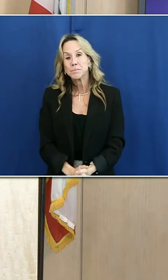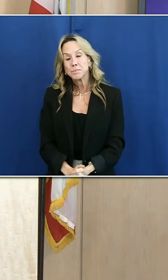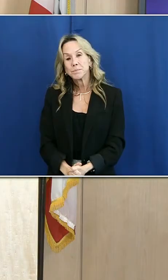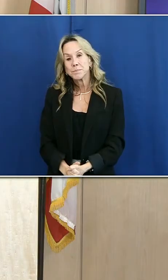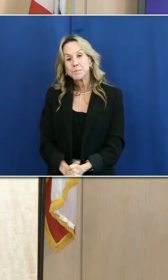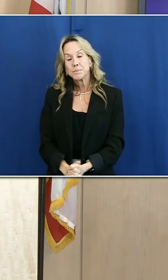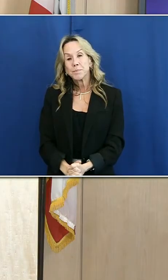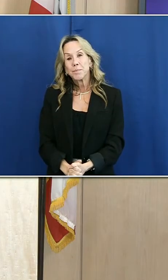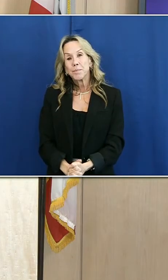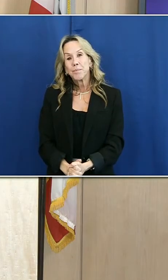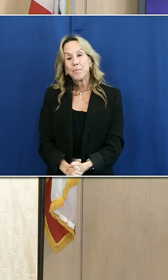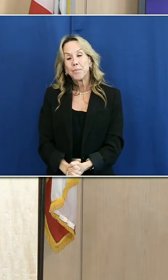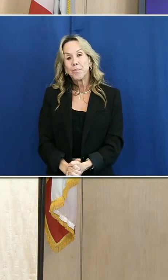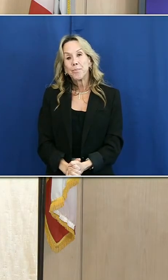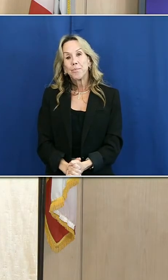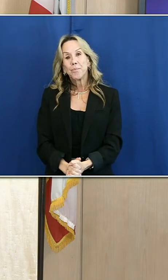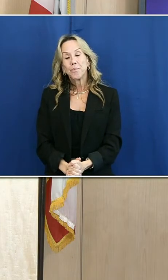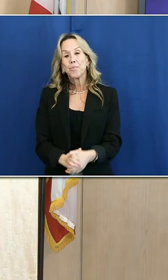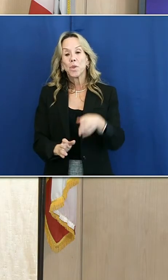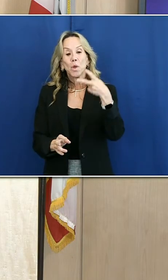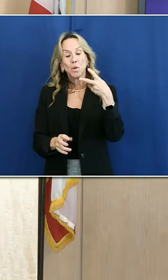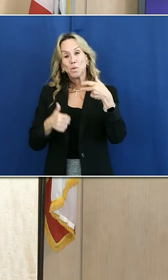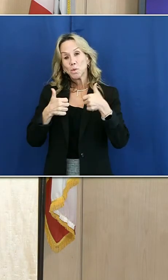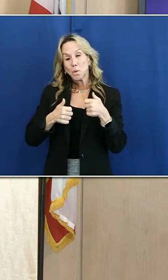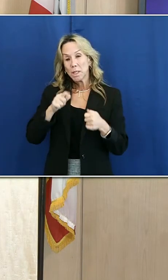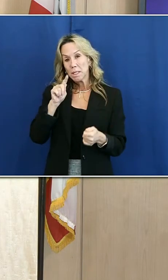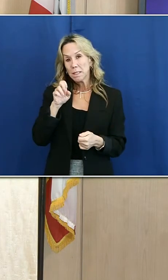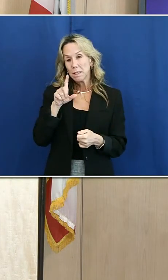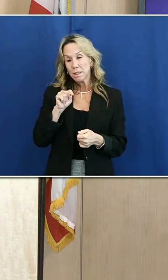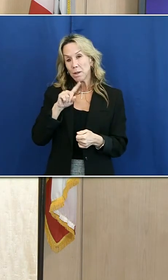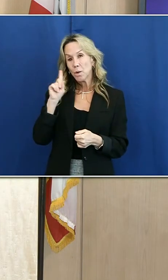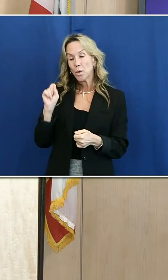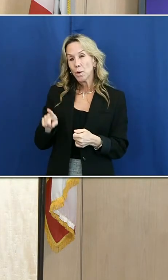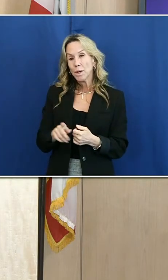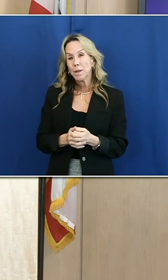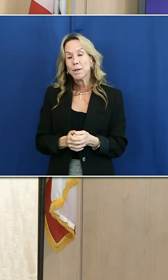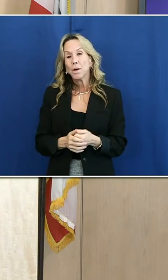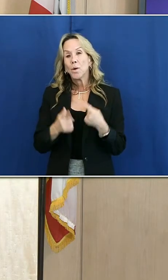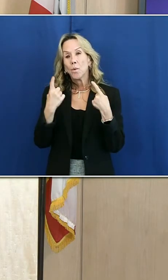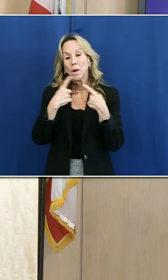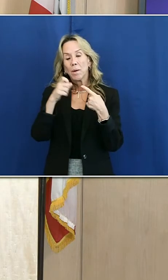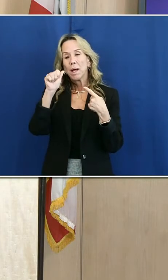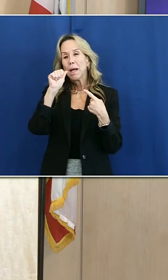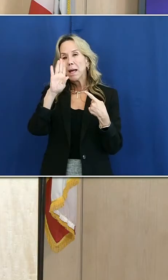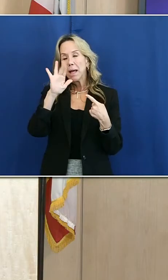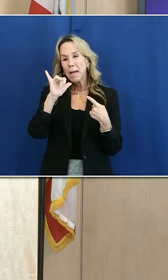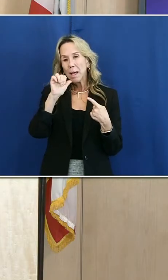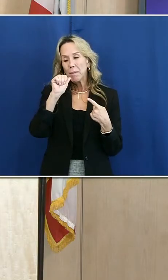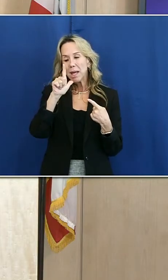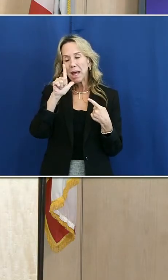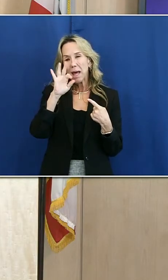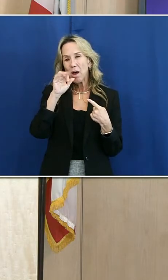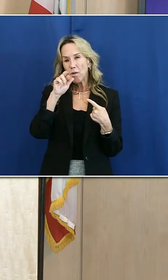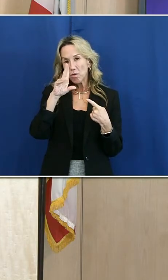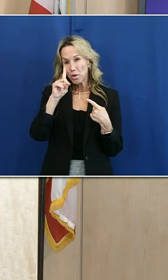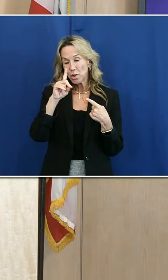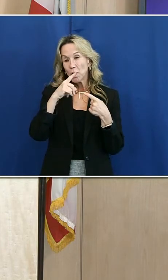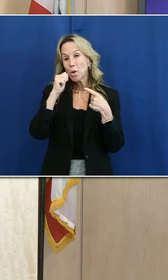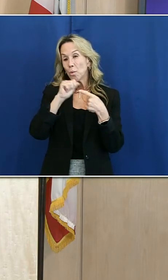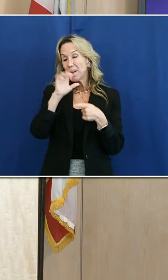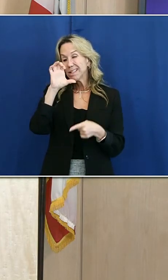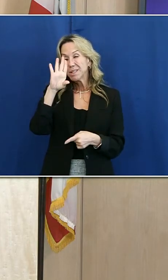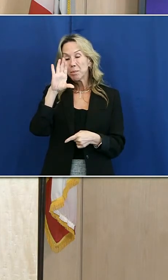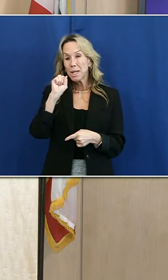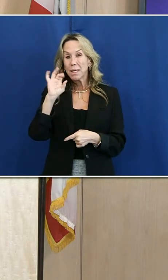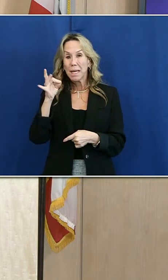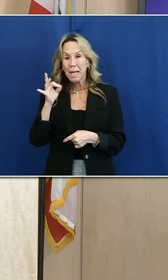And Dr. Wooten, I have two text questions. One is from Abby Alford with CBS 8. She